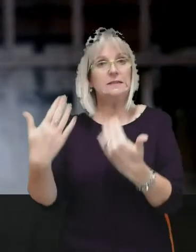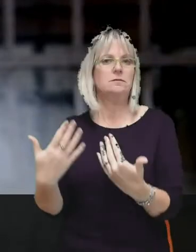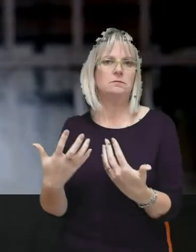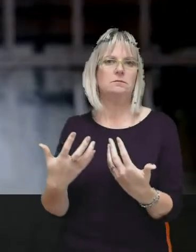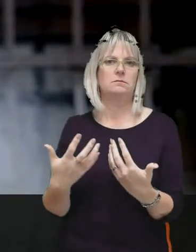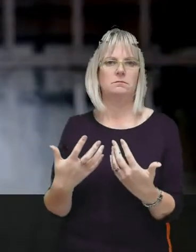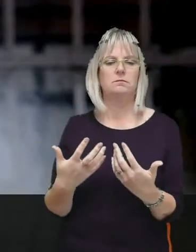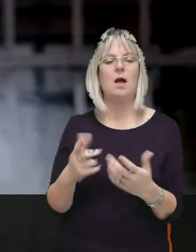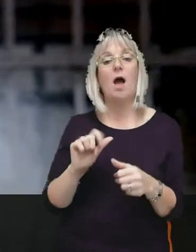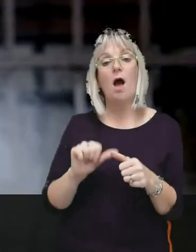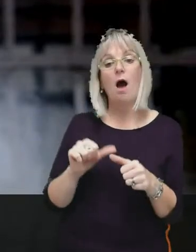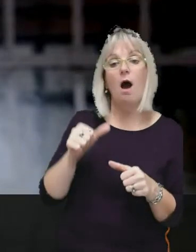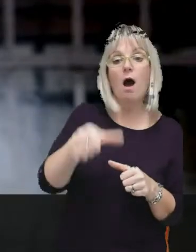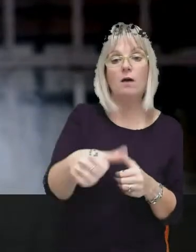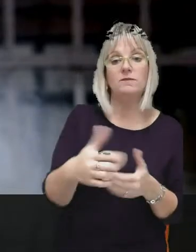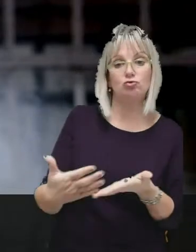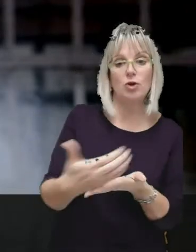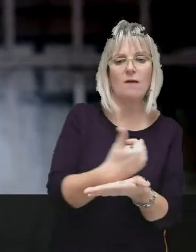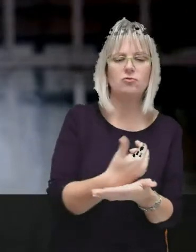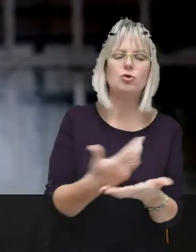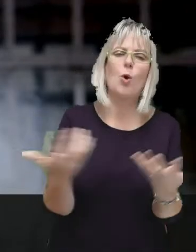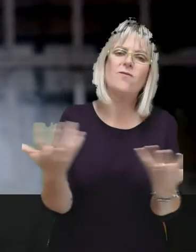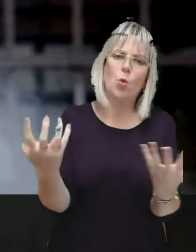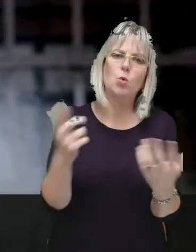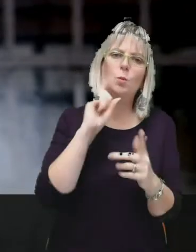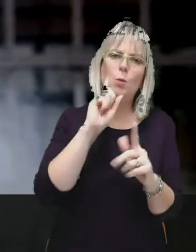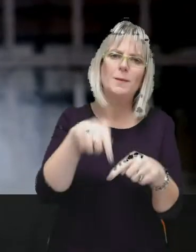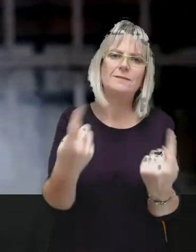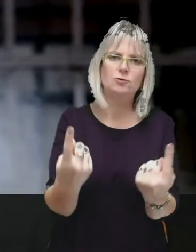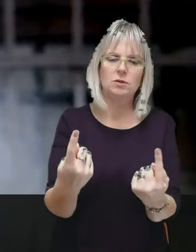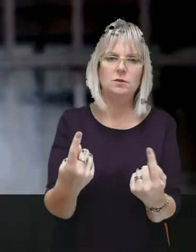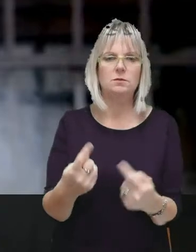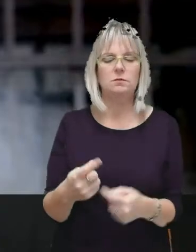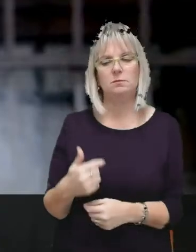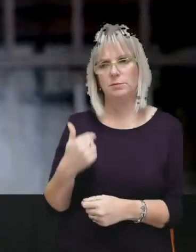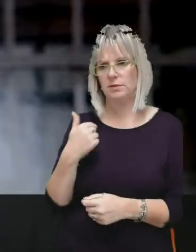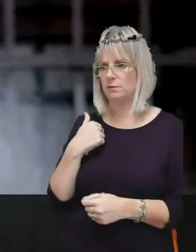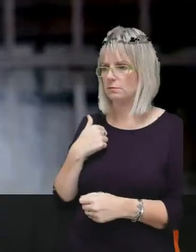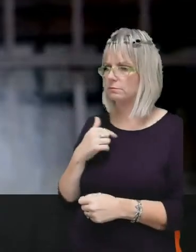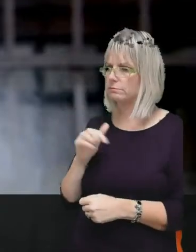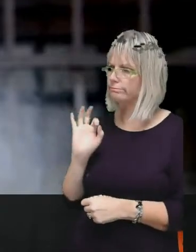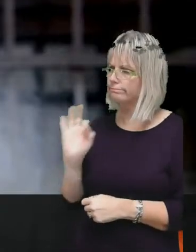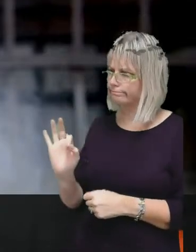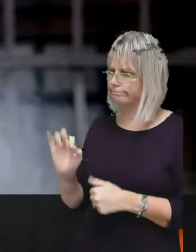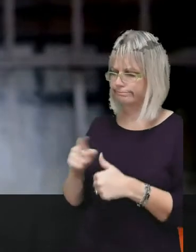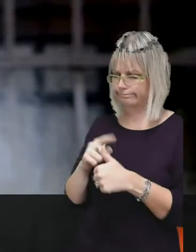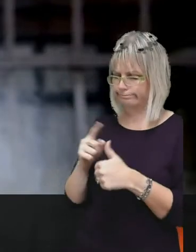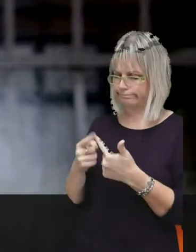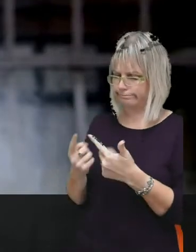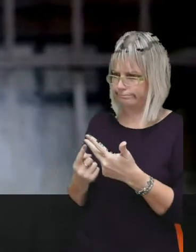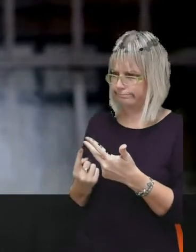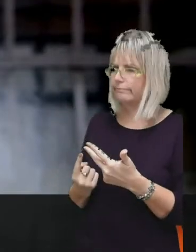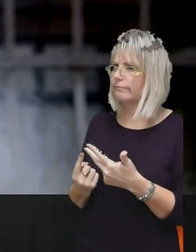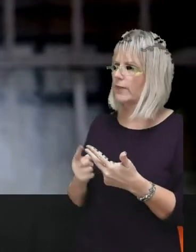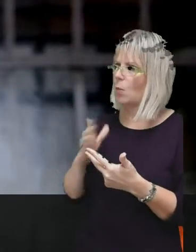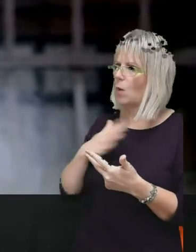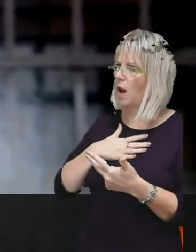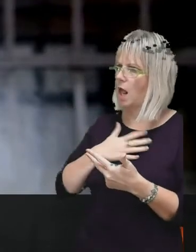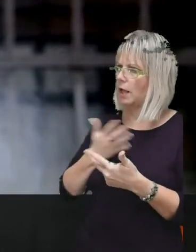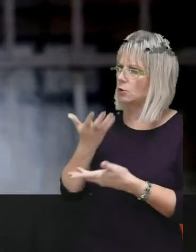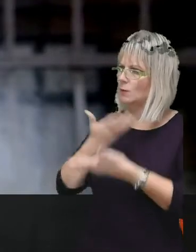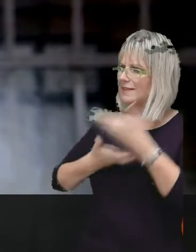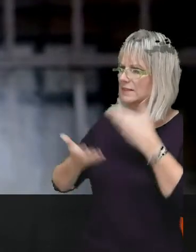different. So my question is, while addressing the 3 points I've mentioned, I'd like you to explain how these measures you've adopted improve